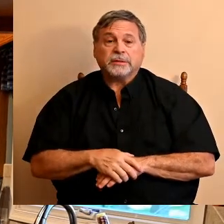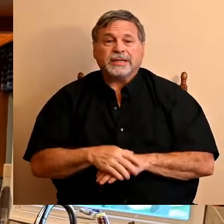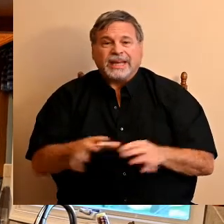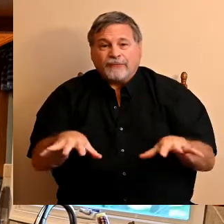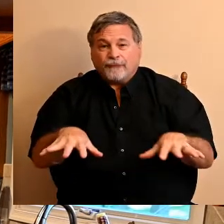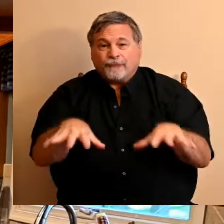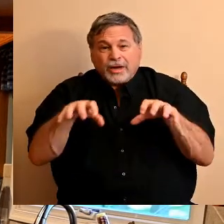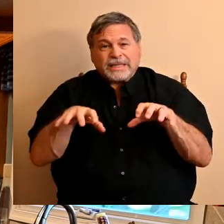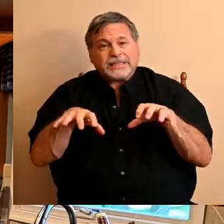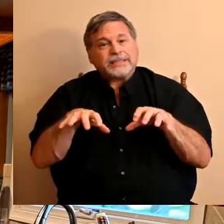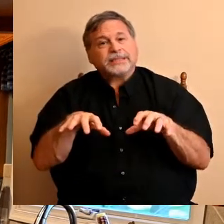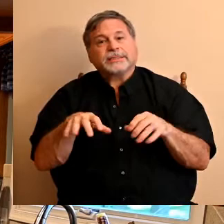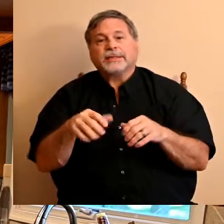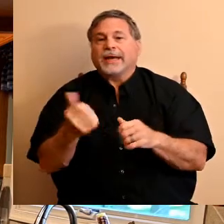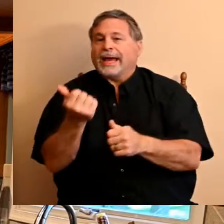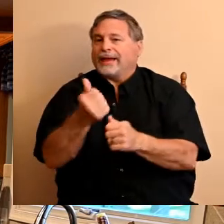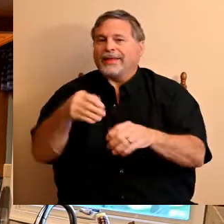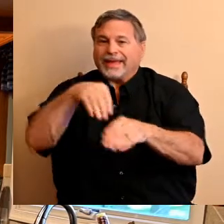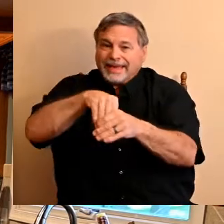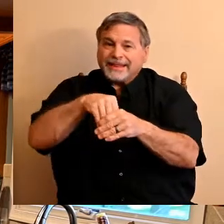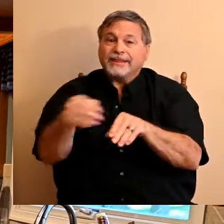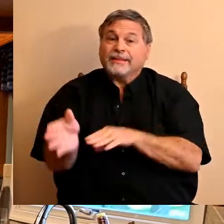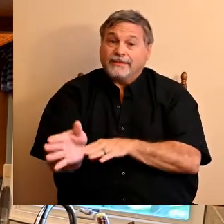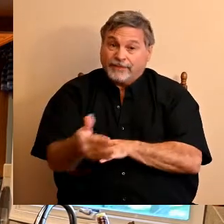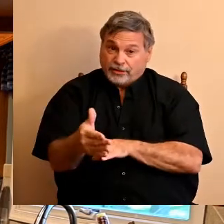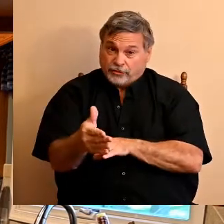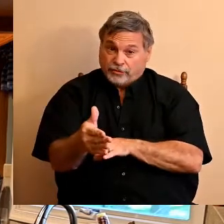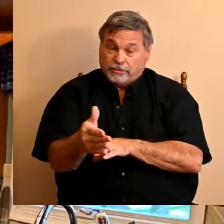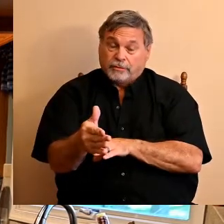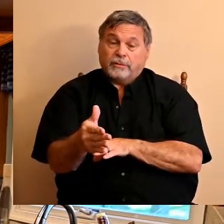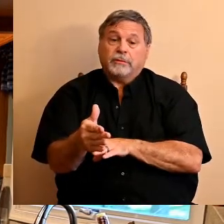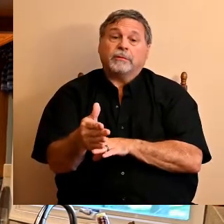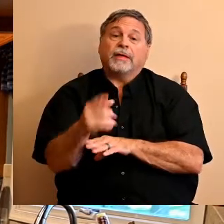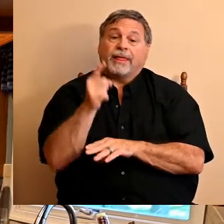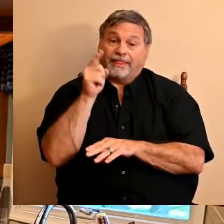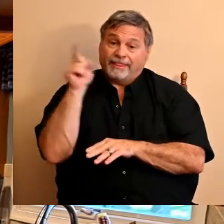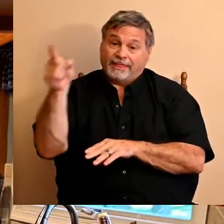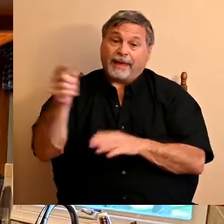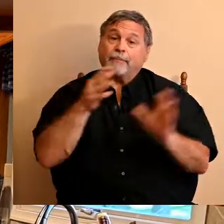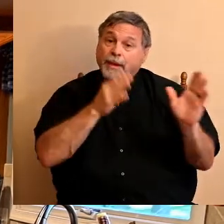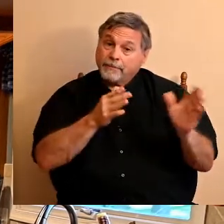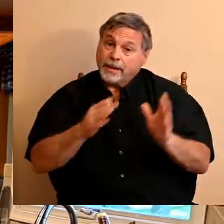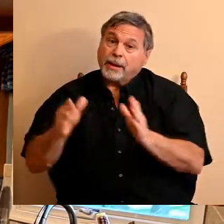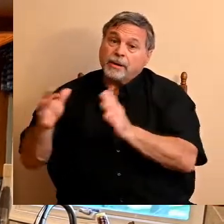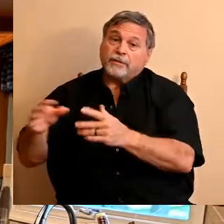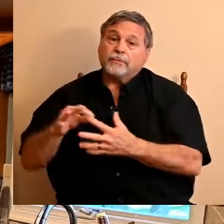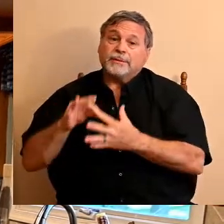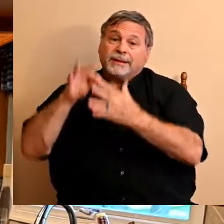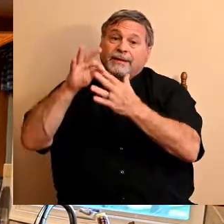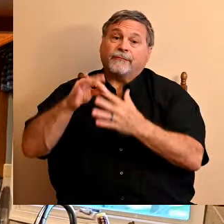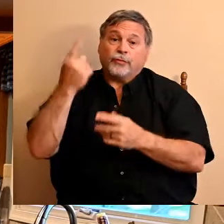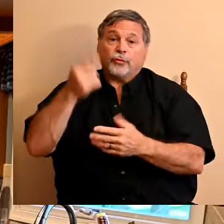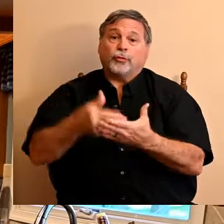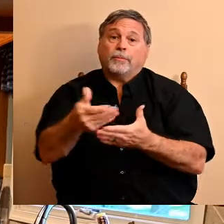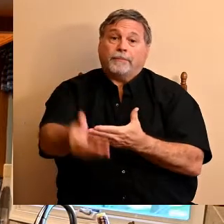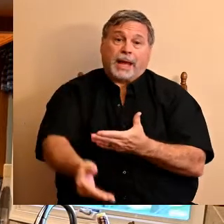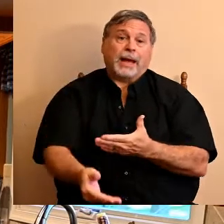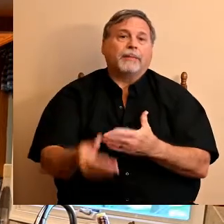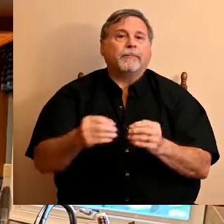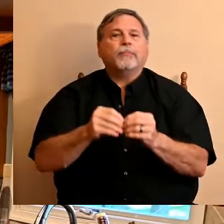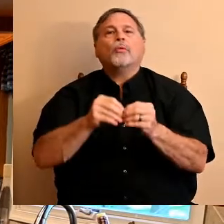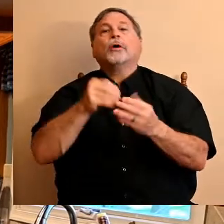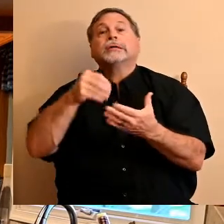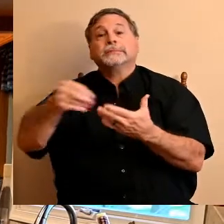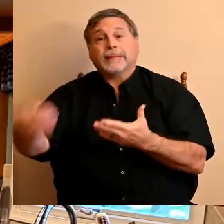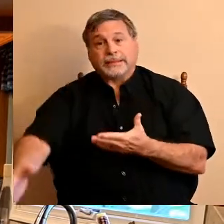things within that fish. So they've prepared it a certain way for you to buy it. Now it makes it much more expensive. So if you buy